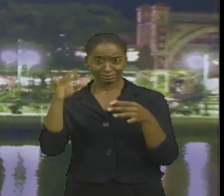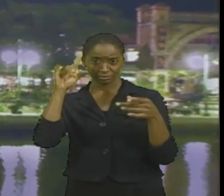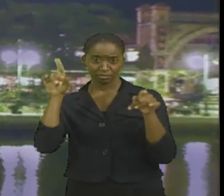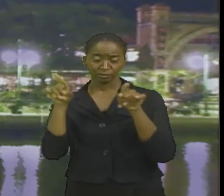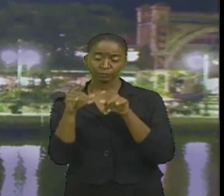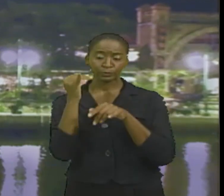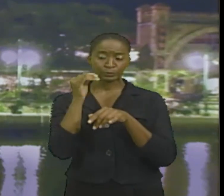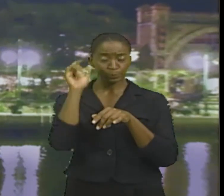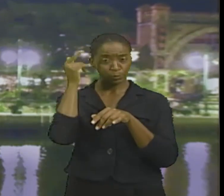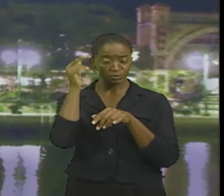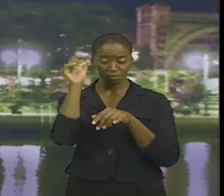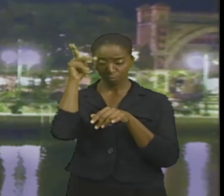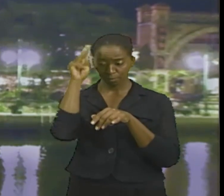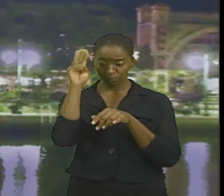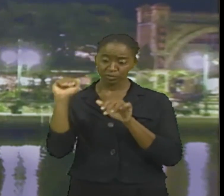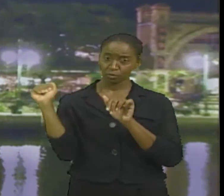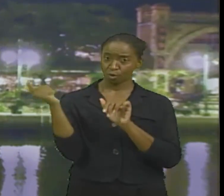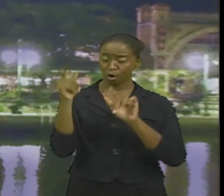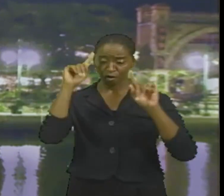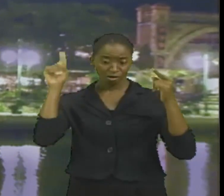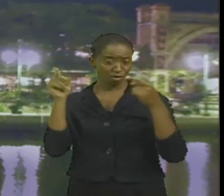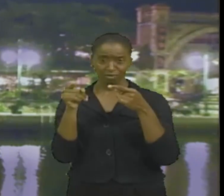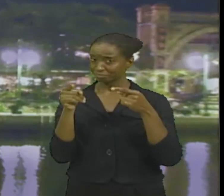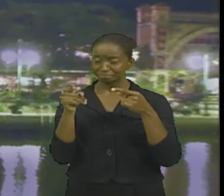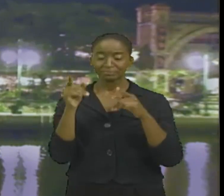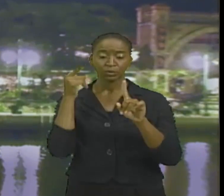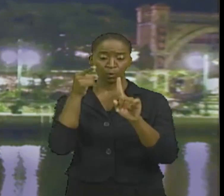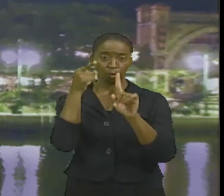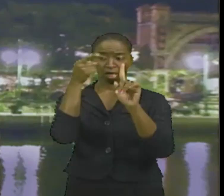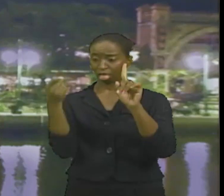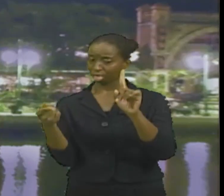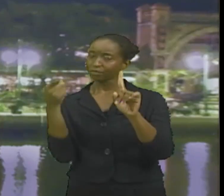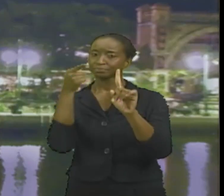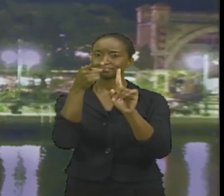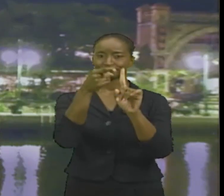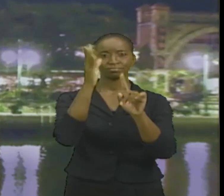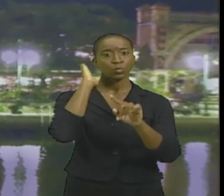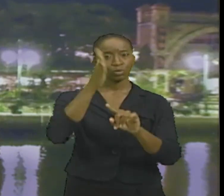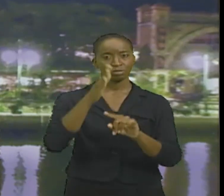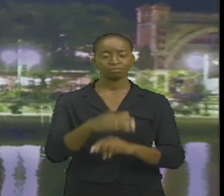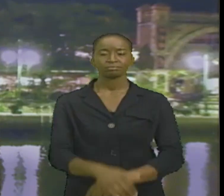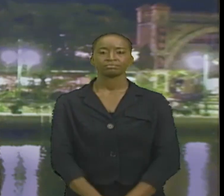absence of consensus will not always halt progress.